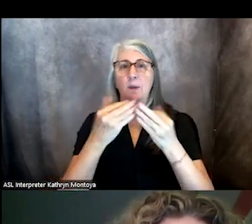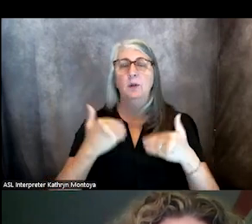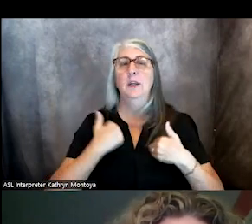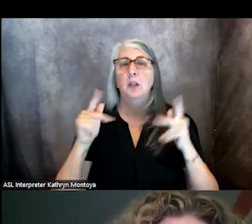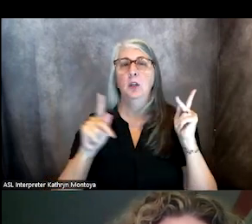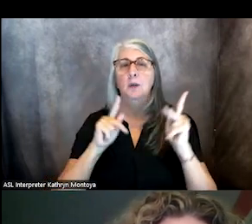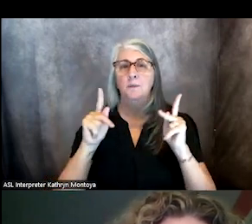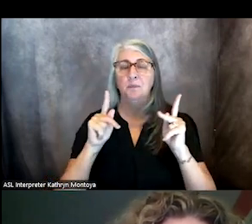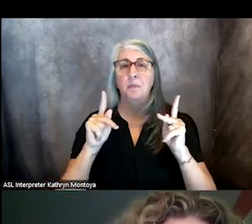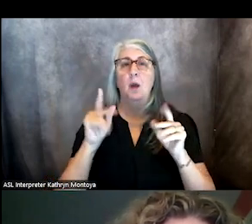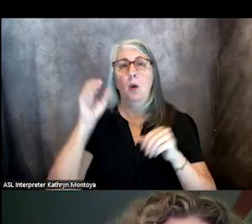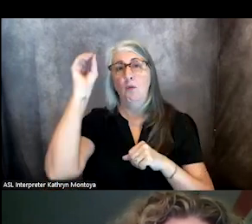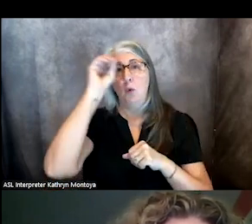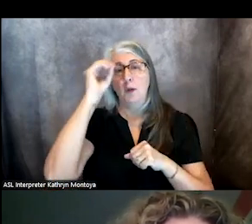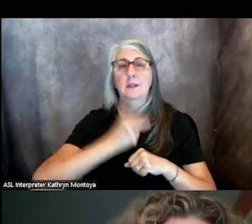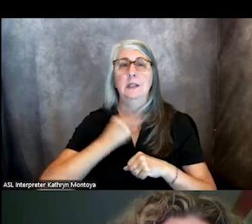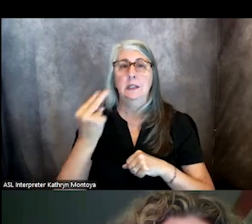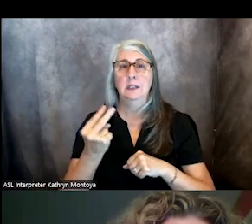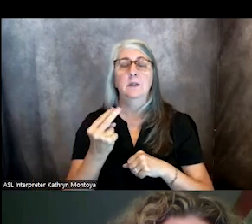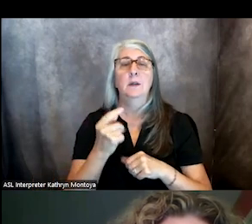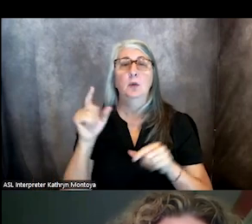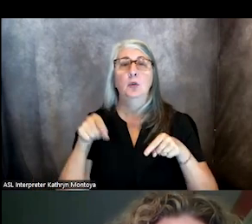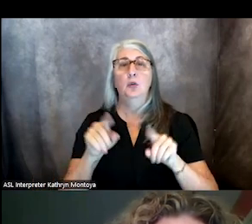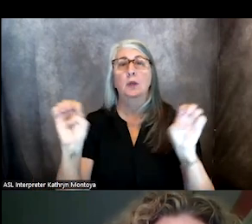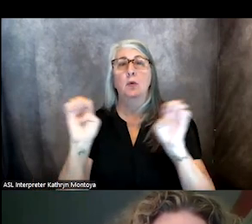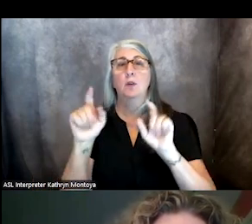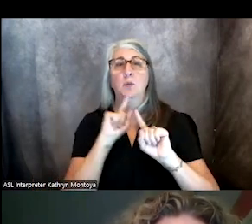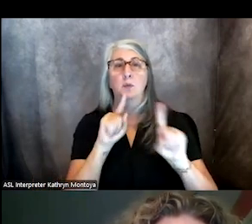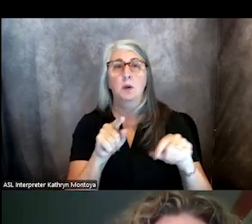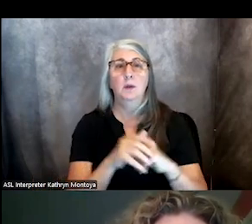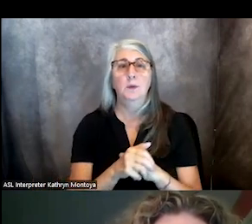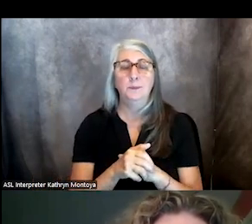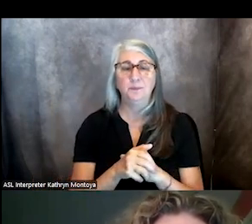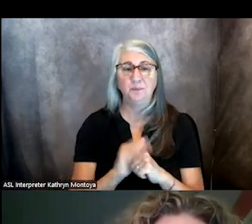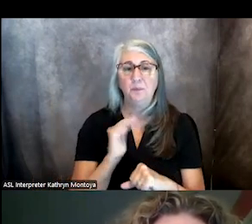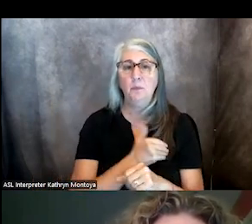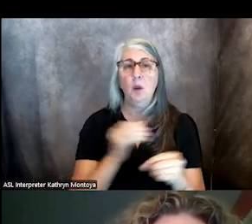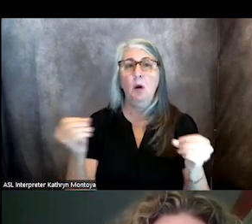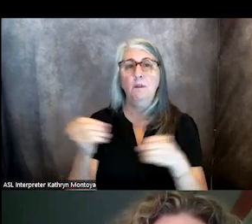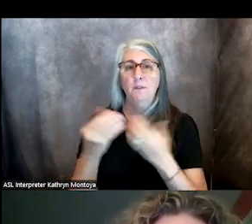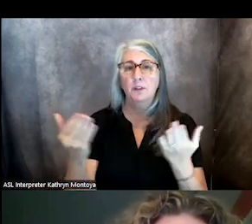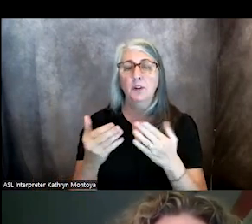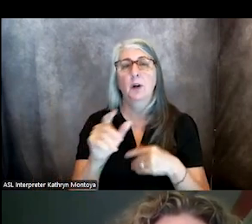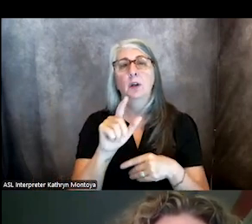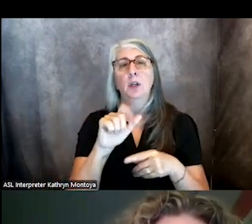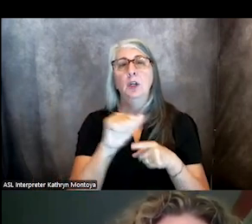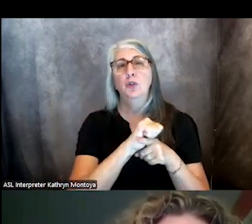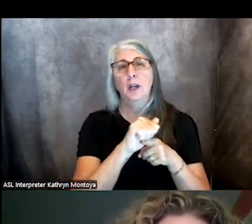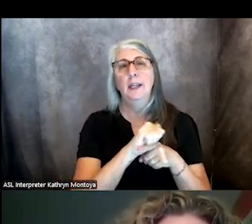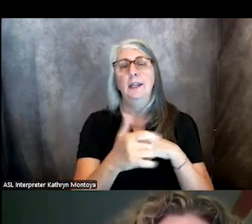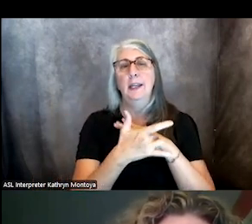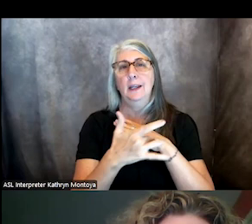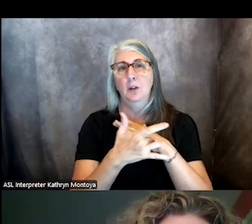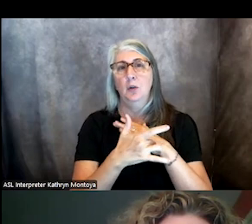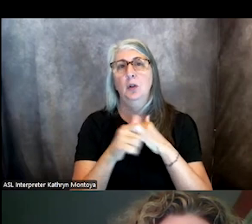response. The 988 office, along with our TTAC, or our Training and Technical Assistance Center, will be launching